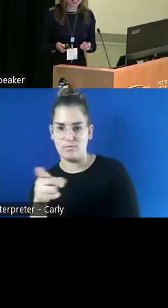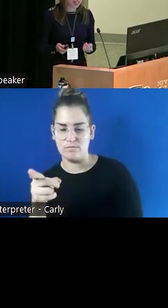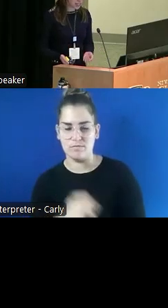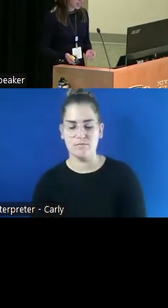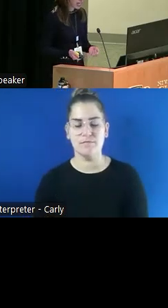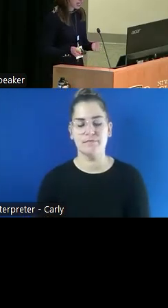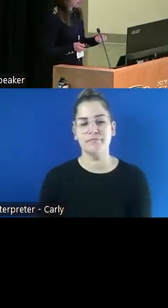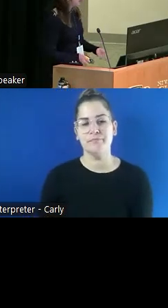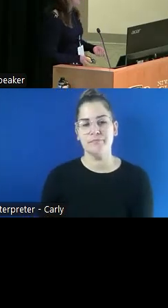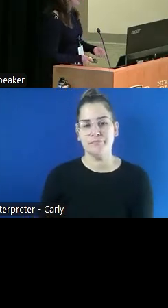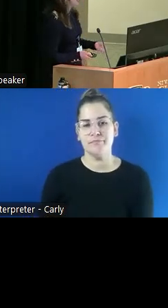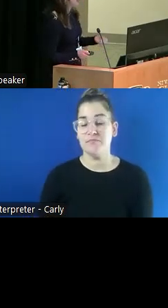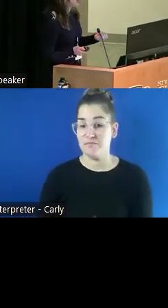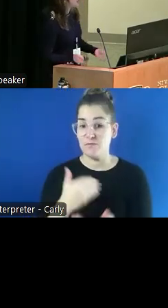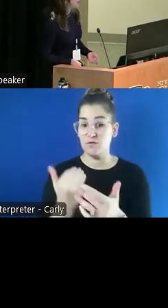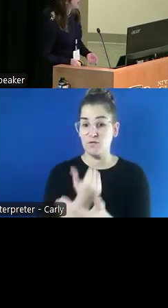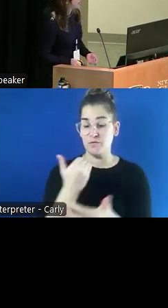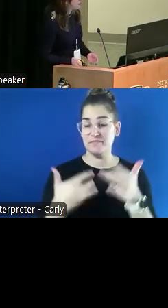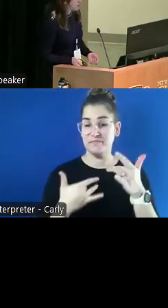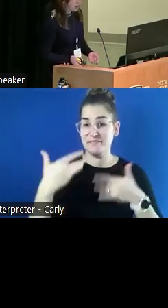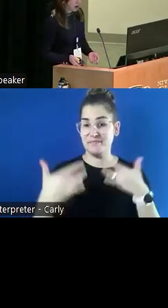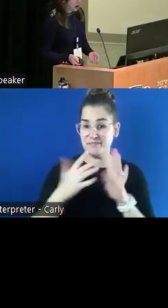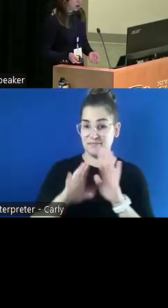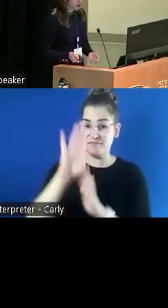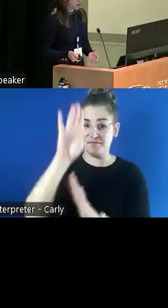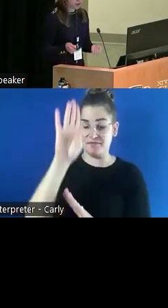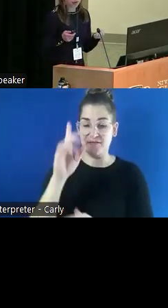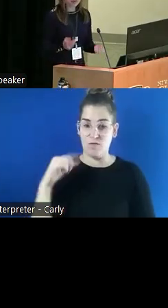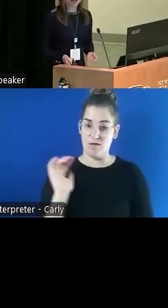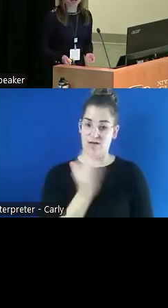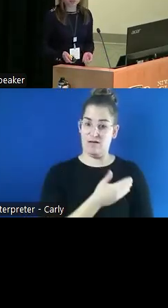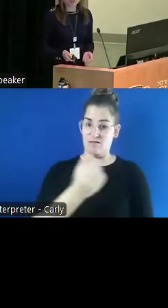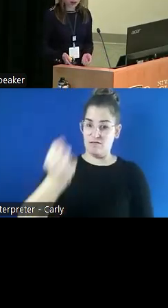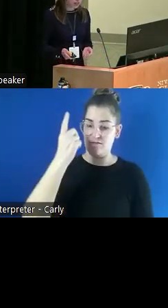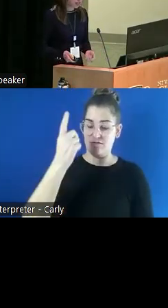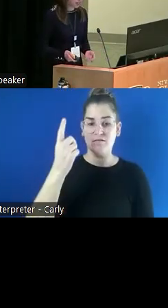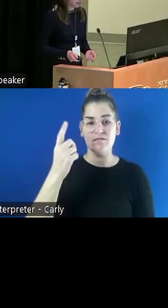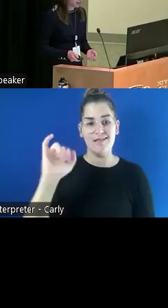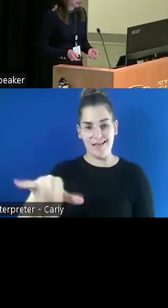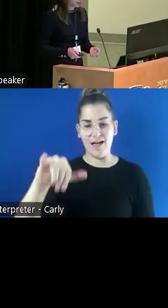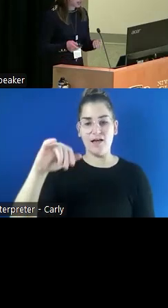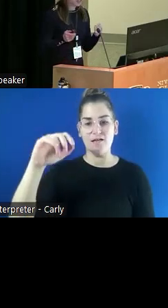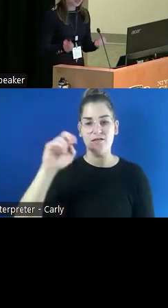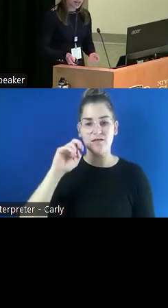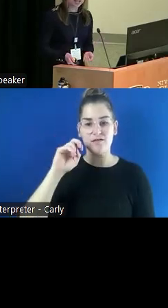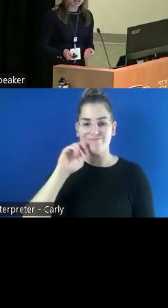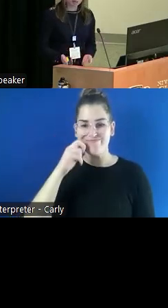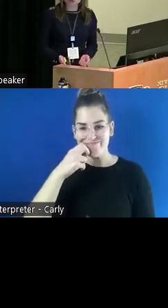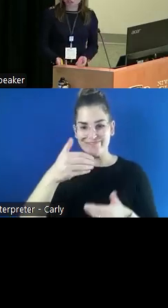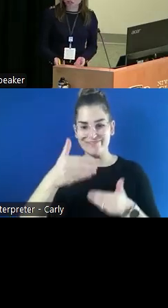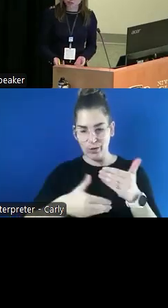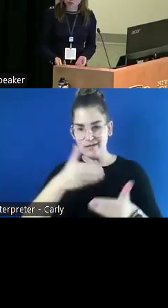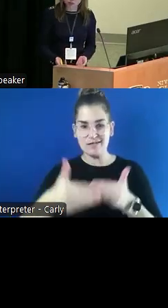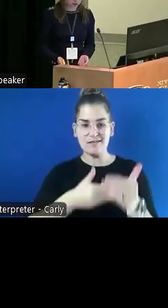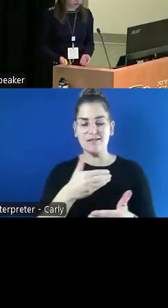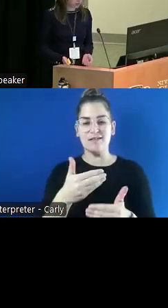and exciting developments in our understanding of the neurobiological processes underlying